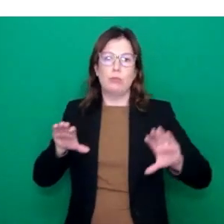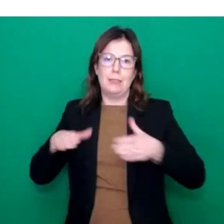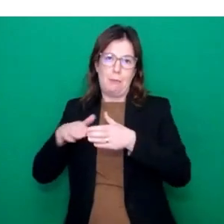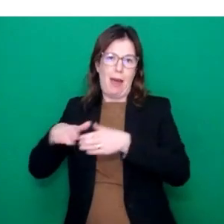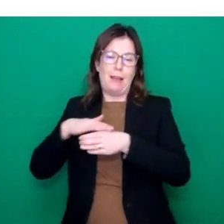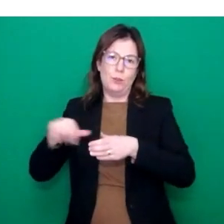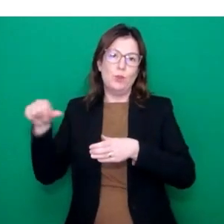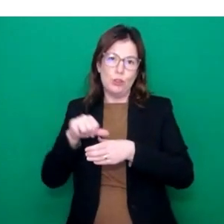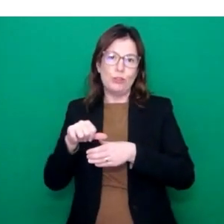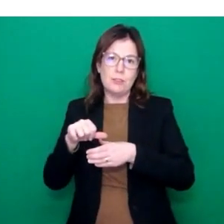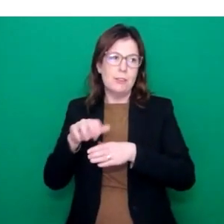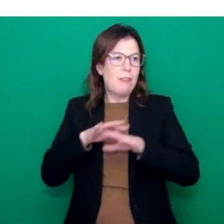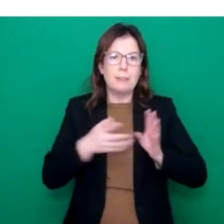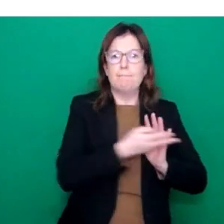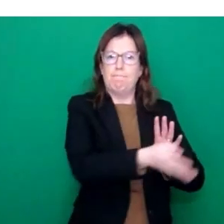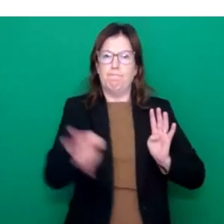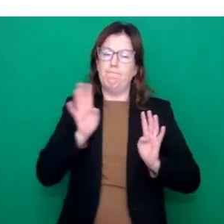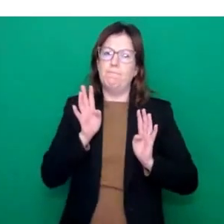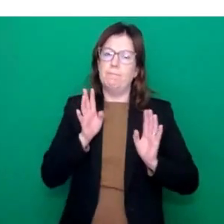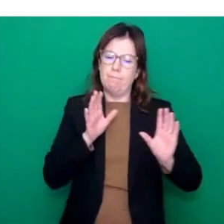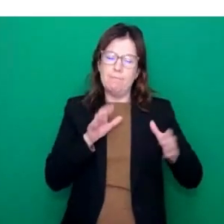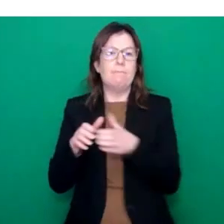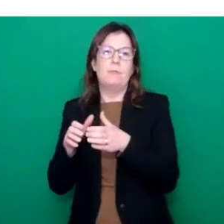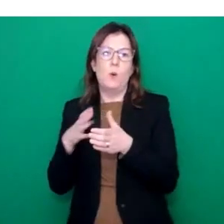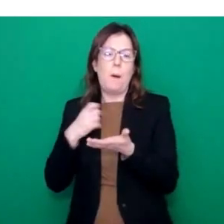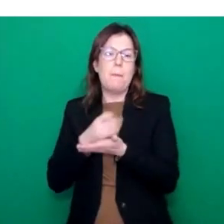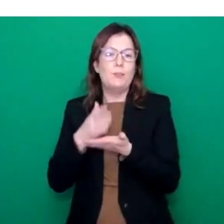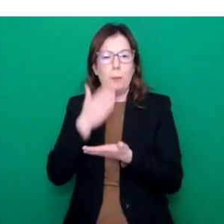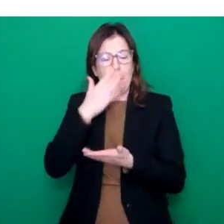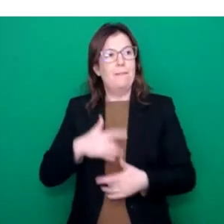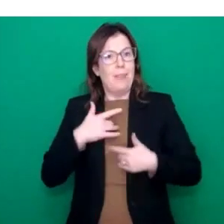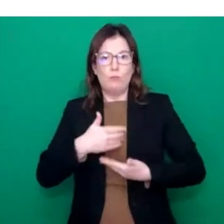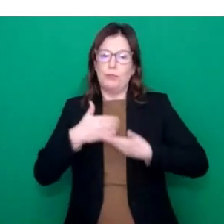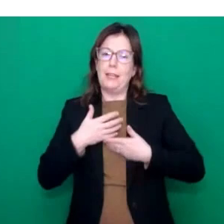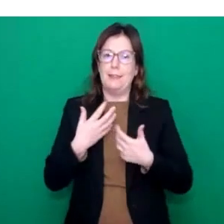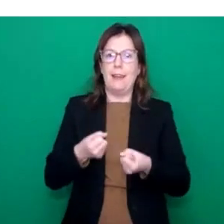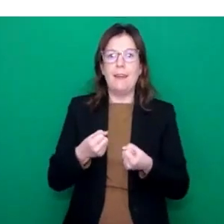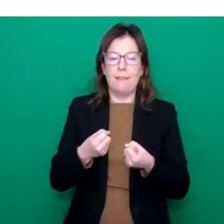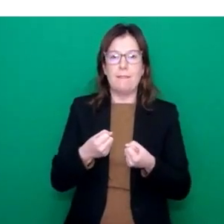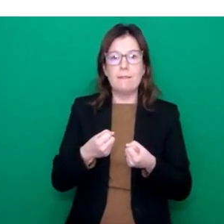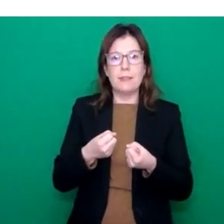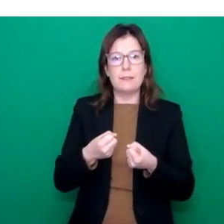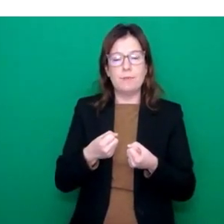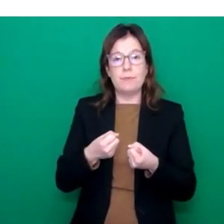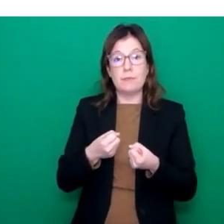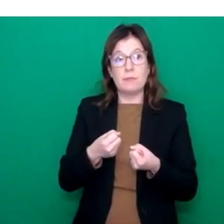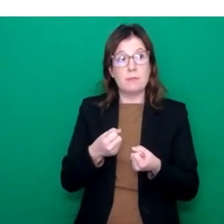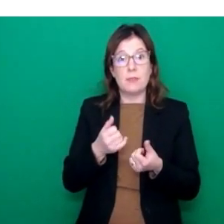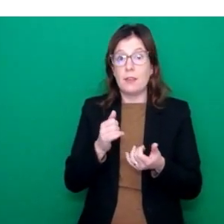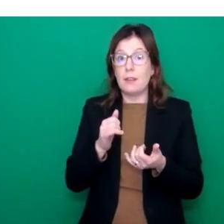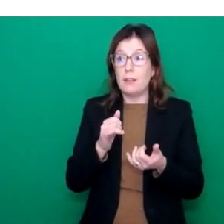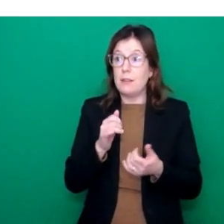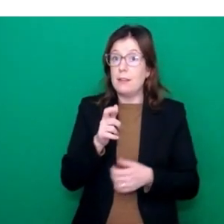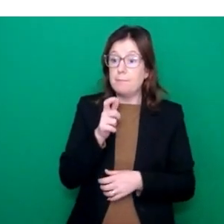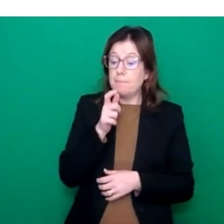together and just being very thoughtful about protecting people in those spaces. And I think it's just that thing where it might be difficult to say,